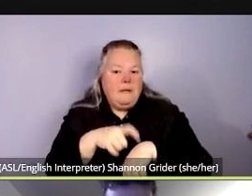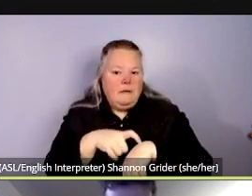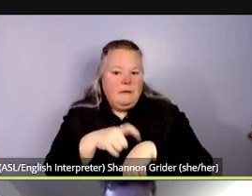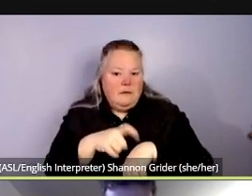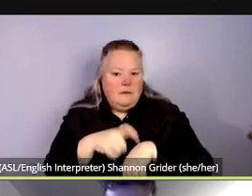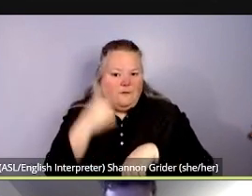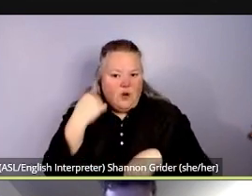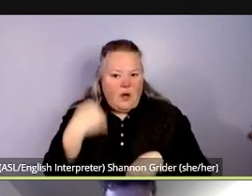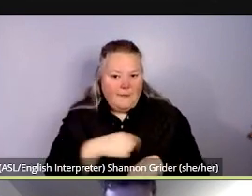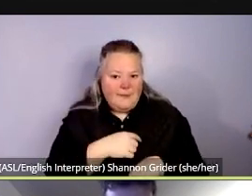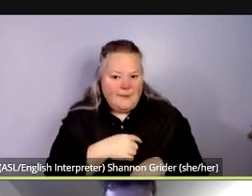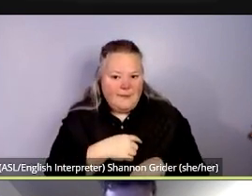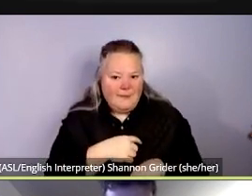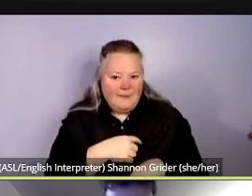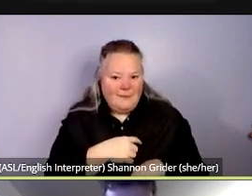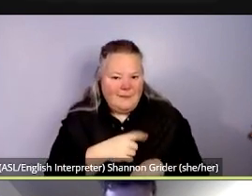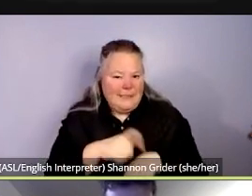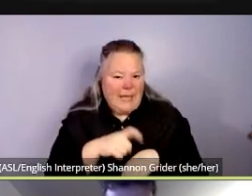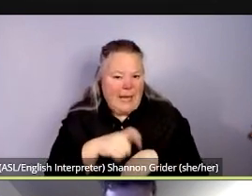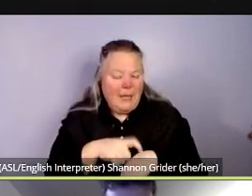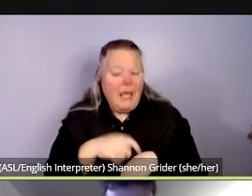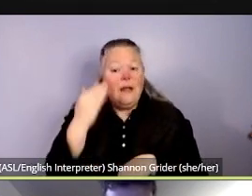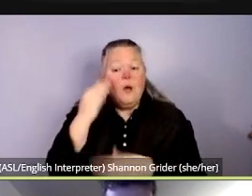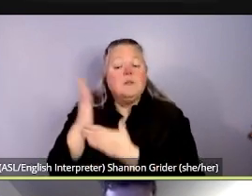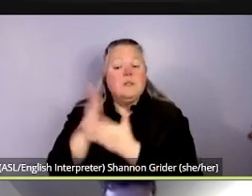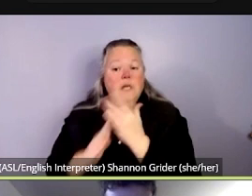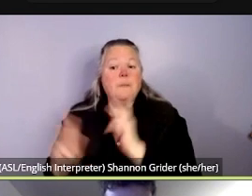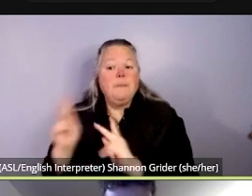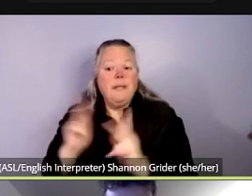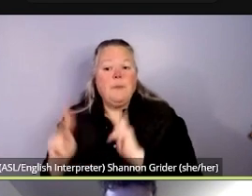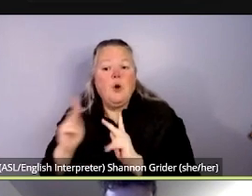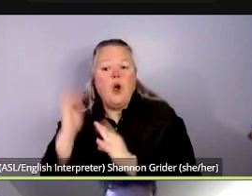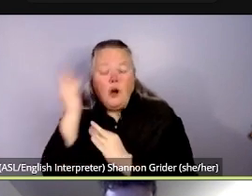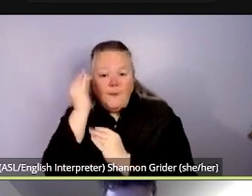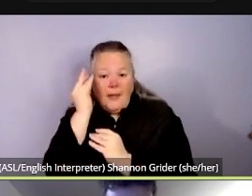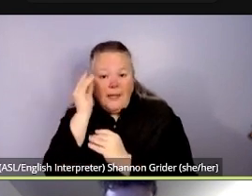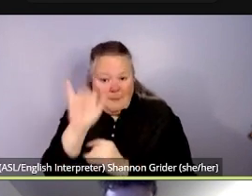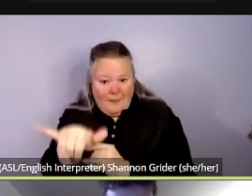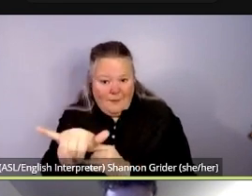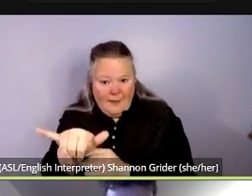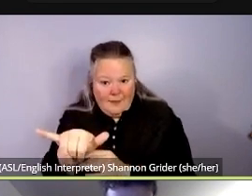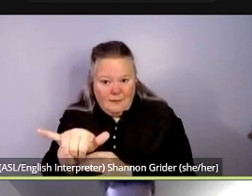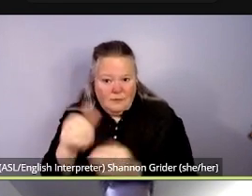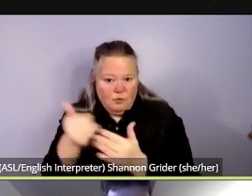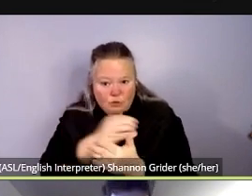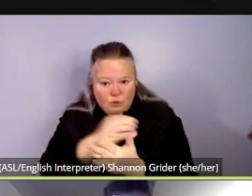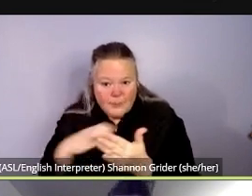I know that some folks are probably thinking about that,